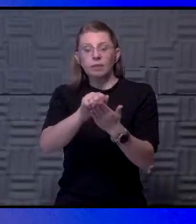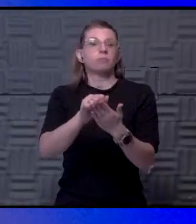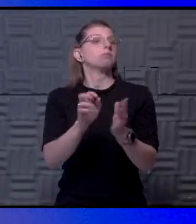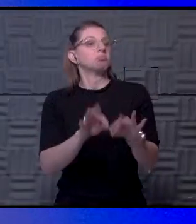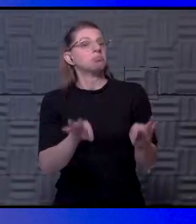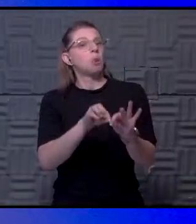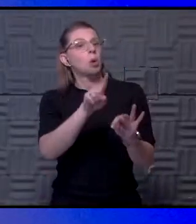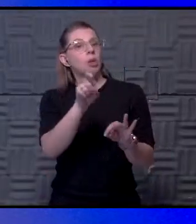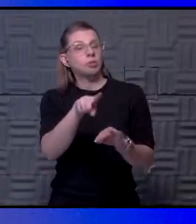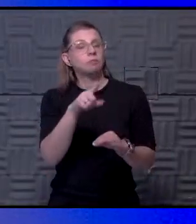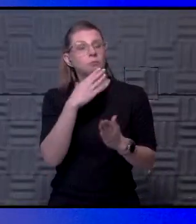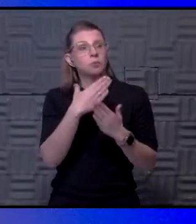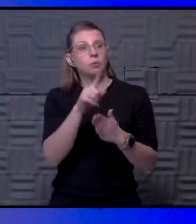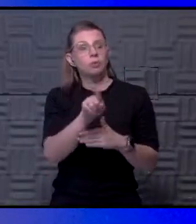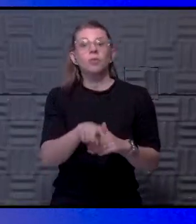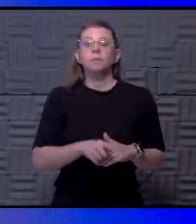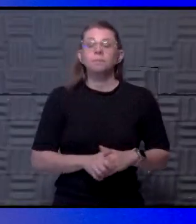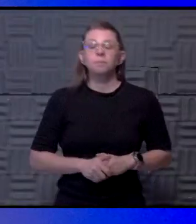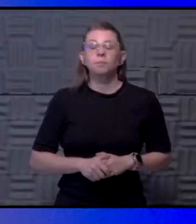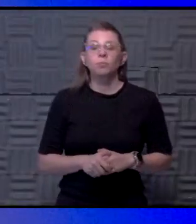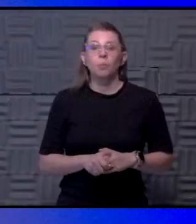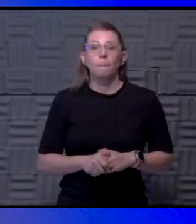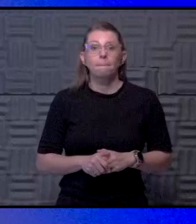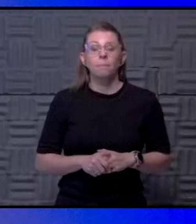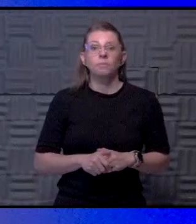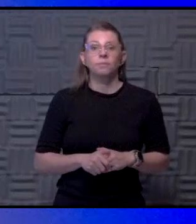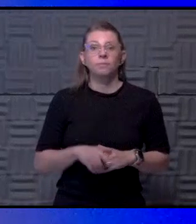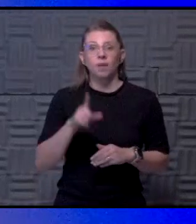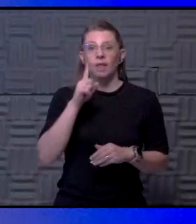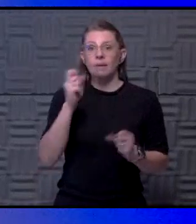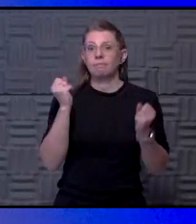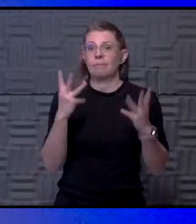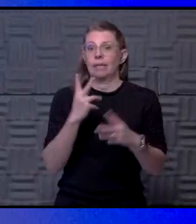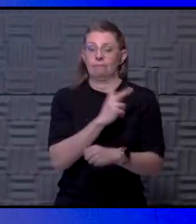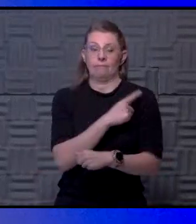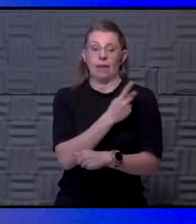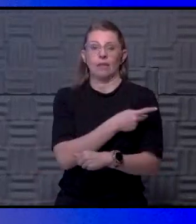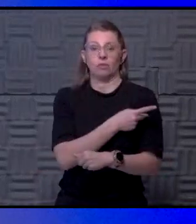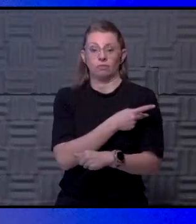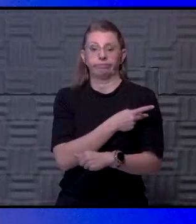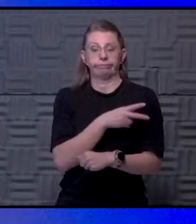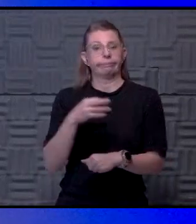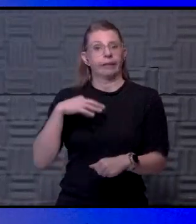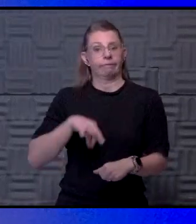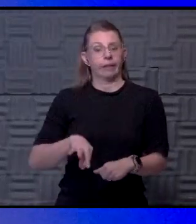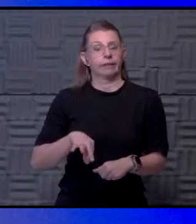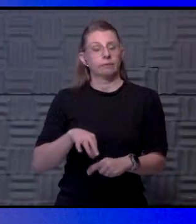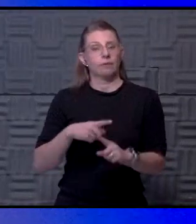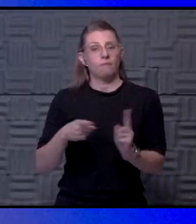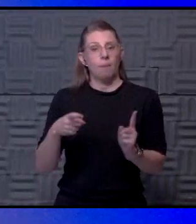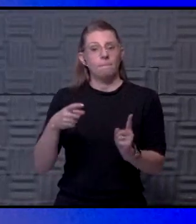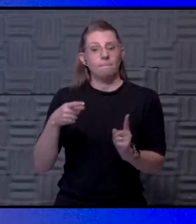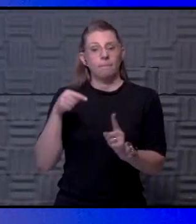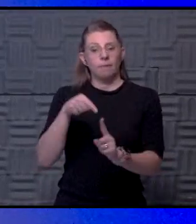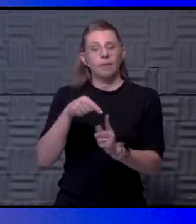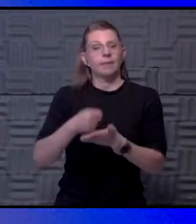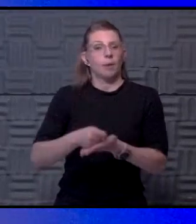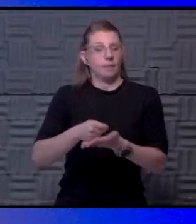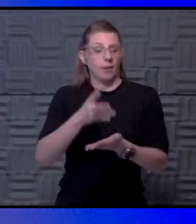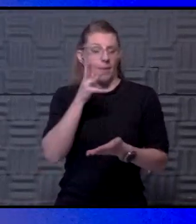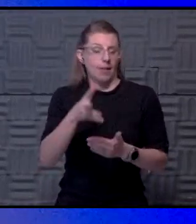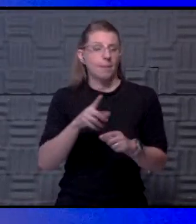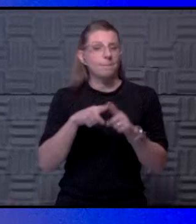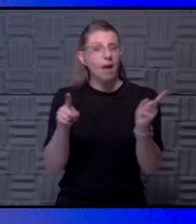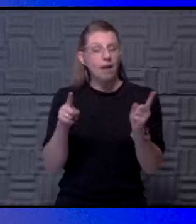question. So I think that there are many patients that stand to benefit from proton therapy, but